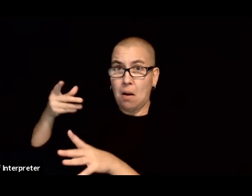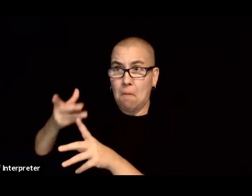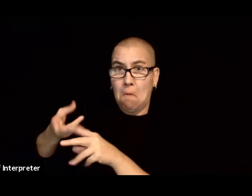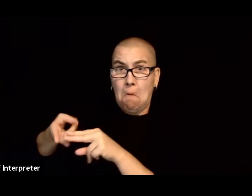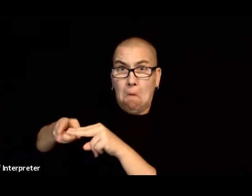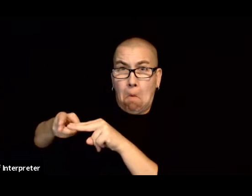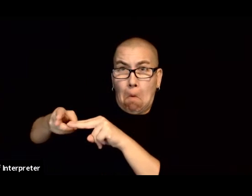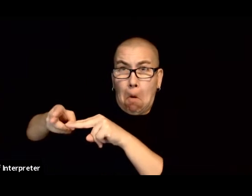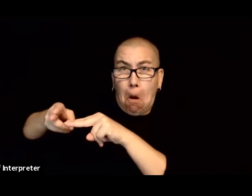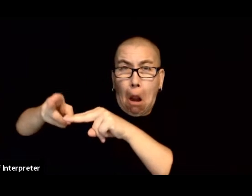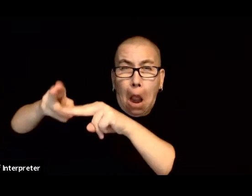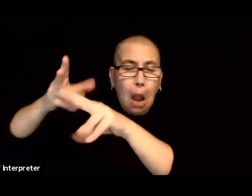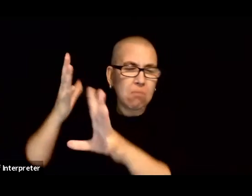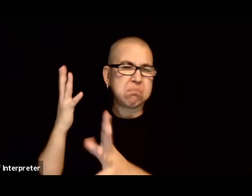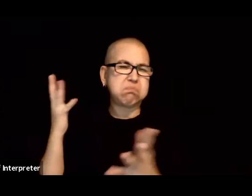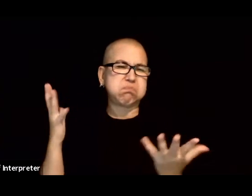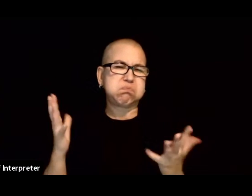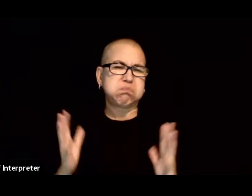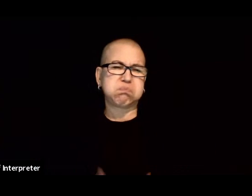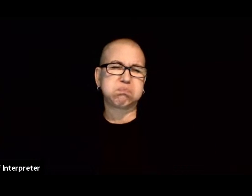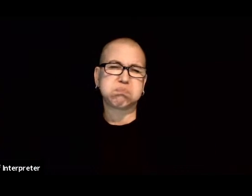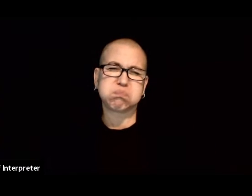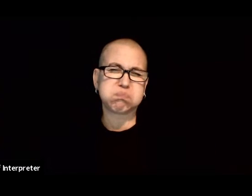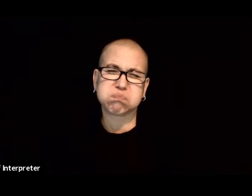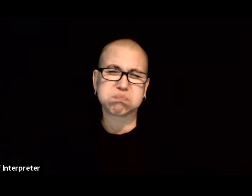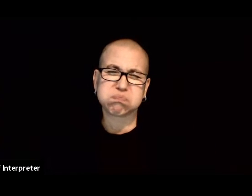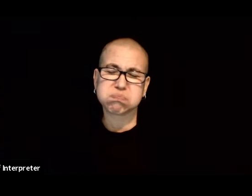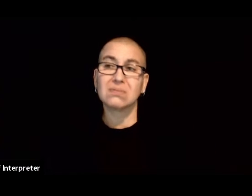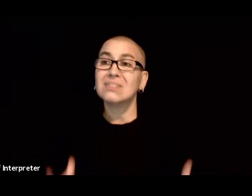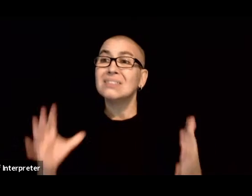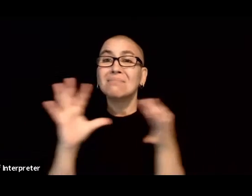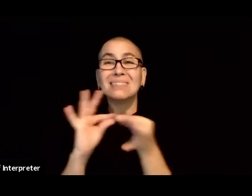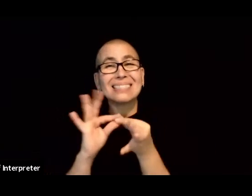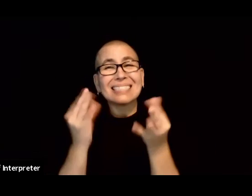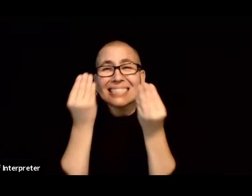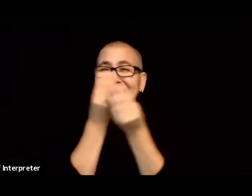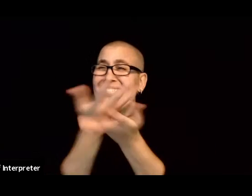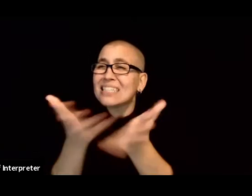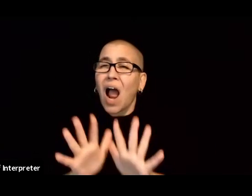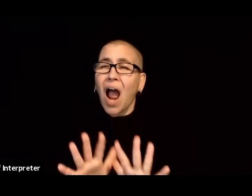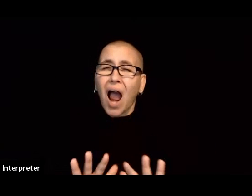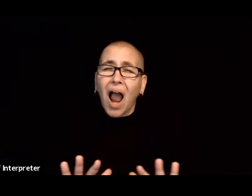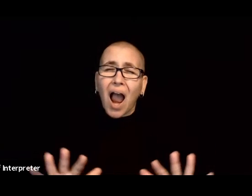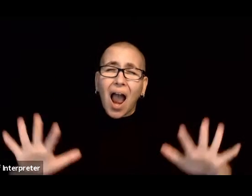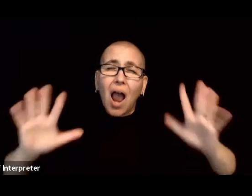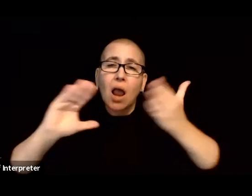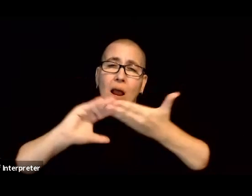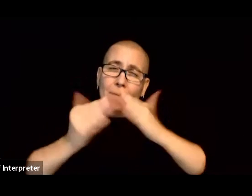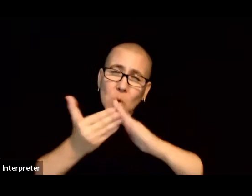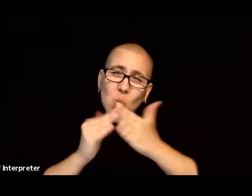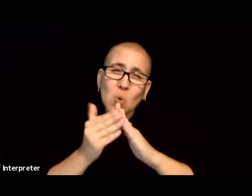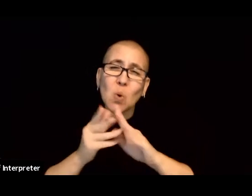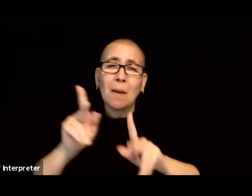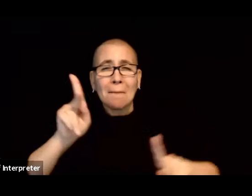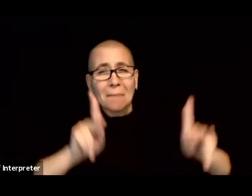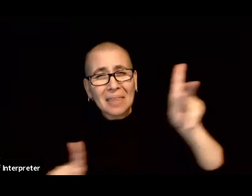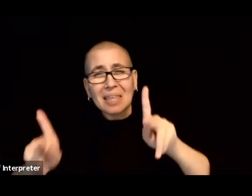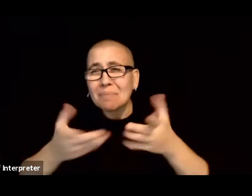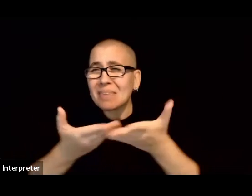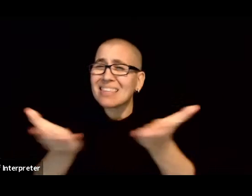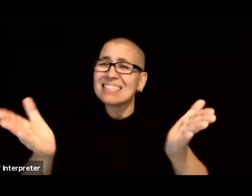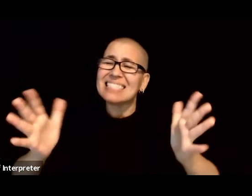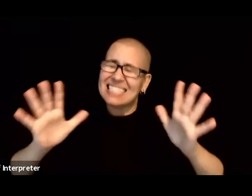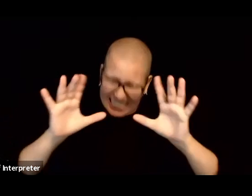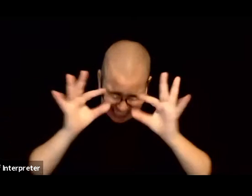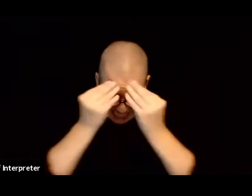very broad one to the whole community, that we all need to all need to take this seriously, and it's not just a